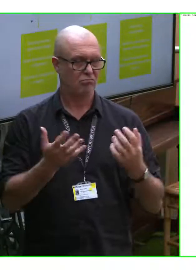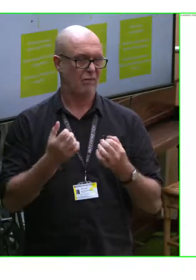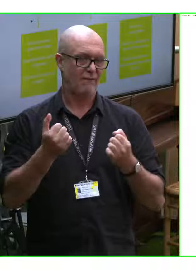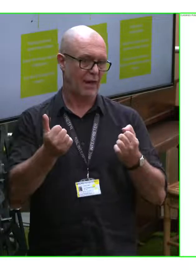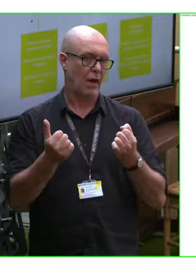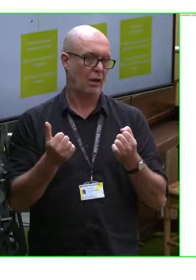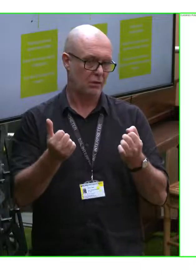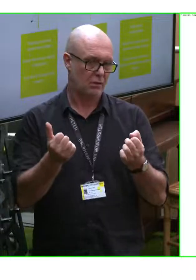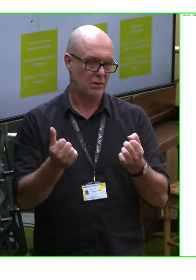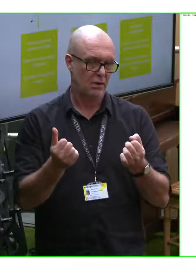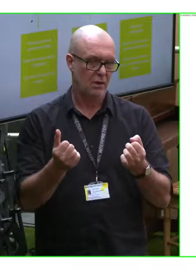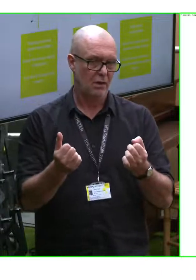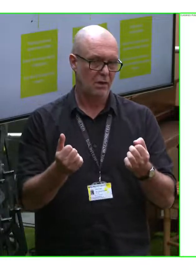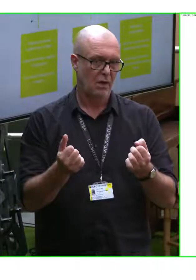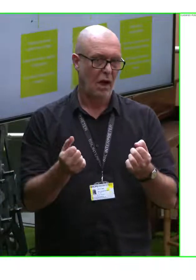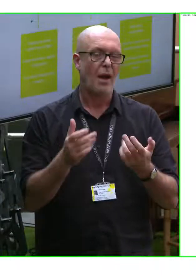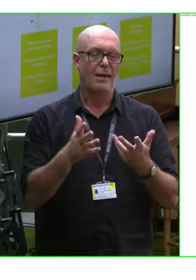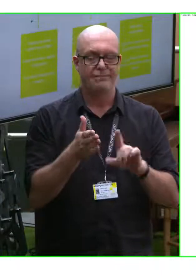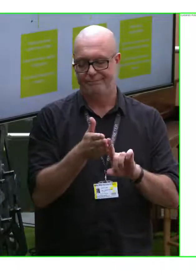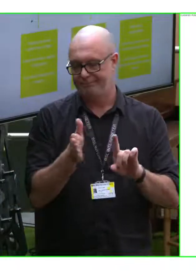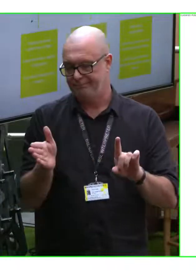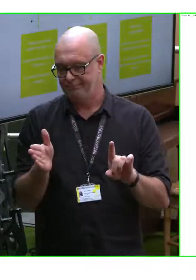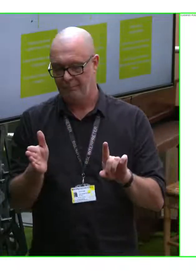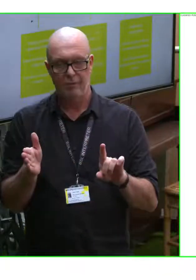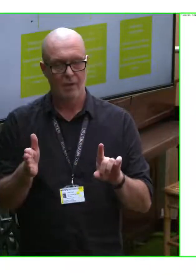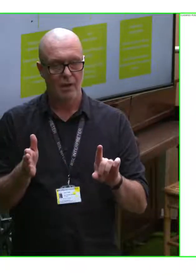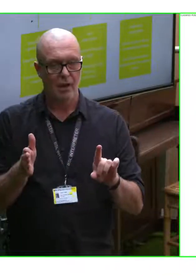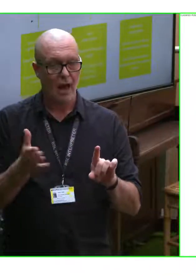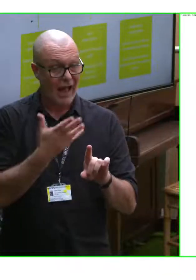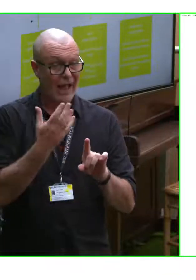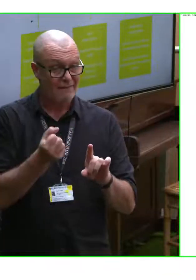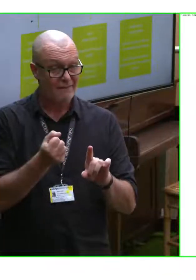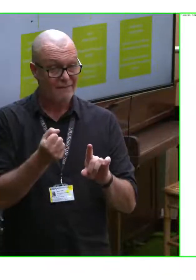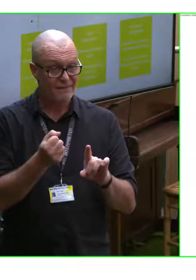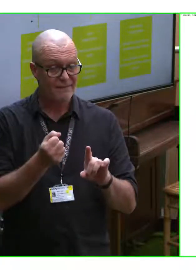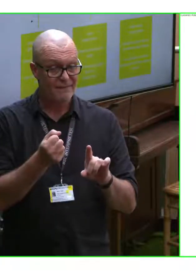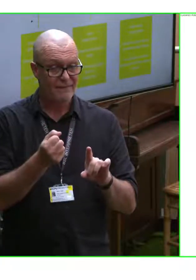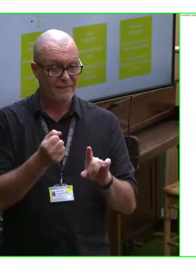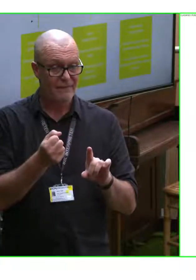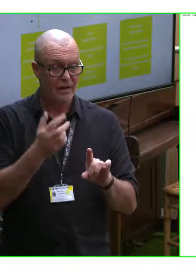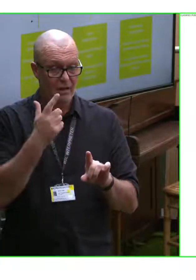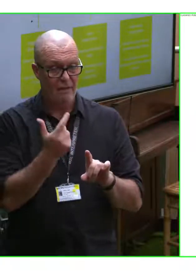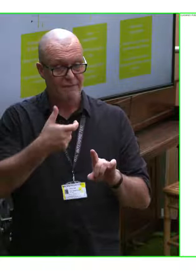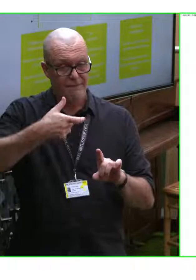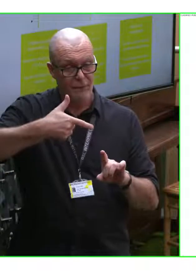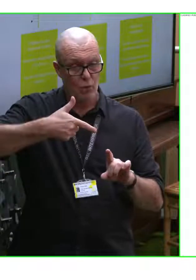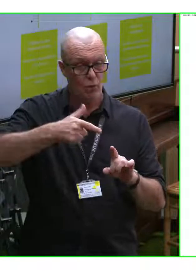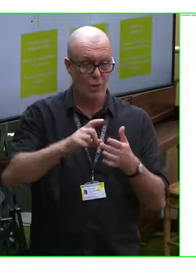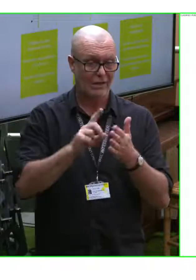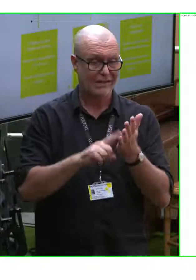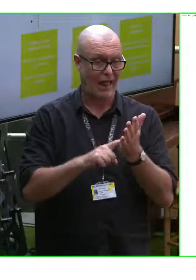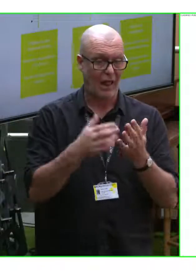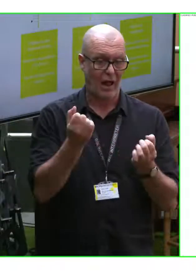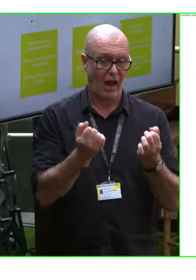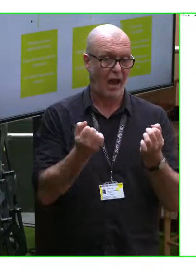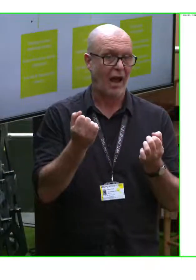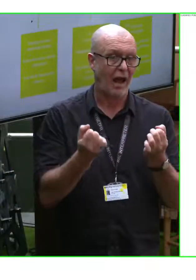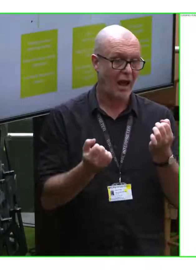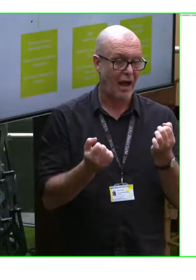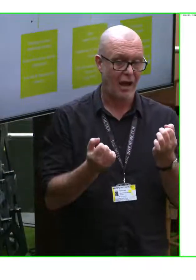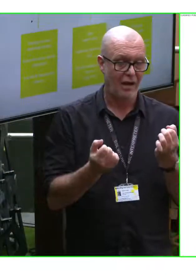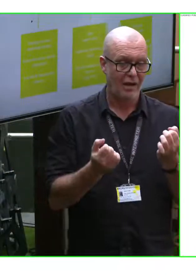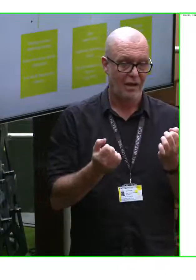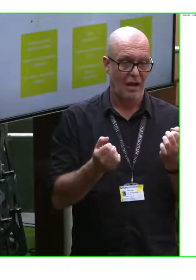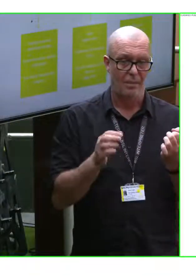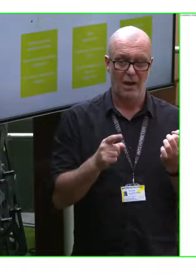To go off tangent here, Steve, I did put a fuel cell car into my original plans for the fuel cell centre, but it would have been sat there for 3 years, and I probably would have got shouted